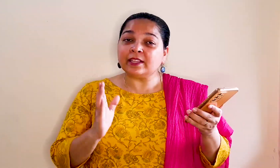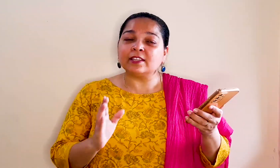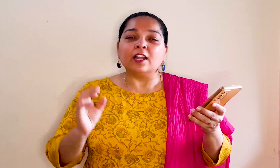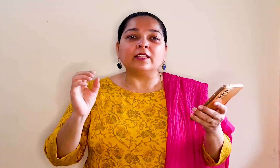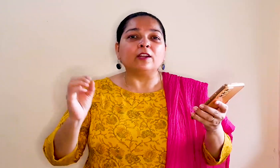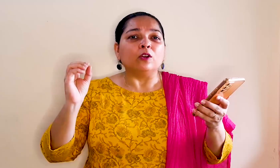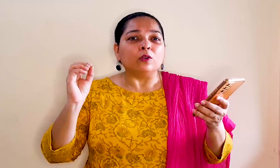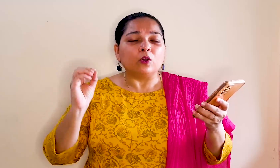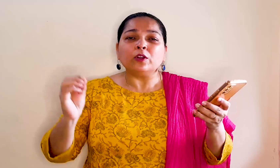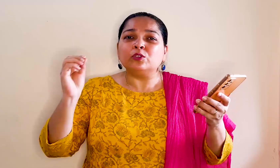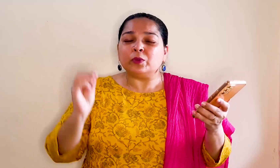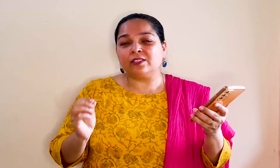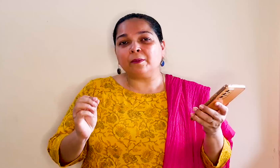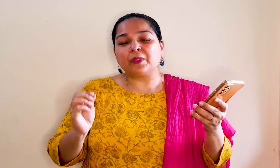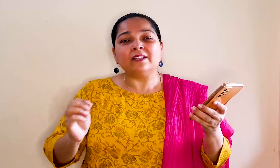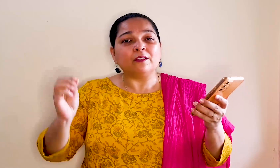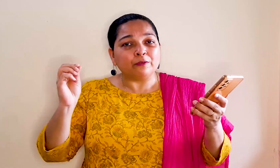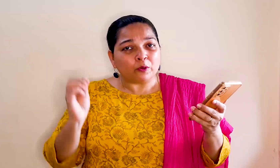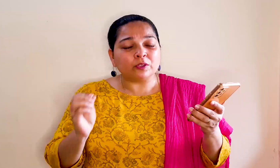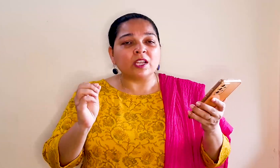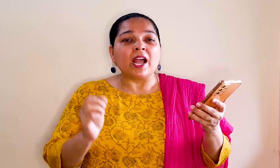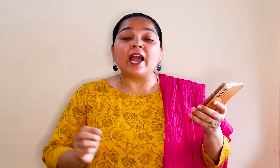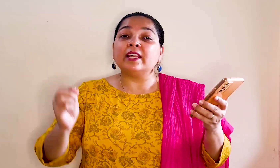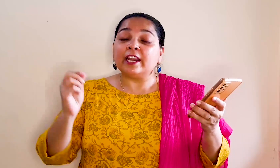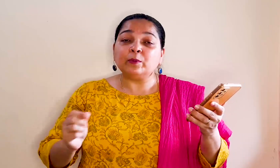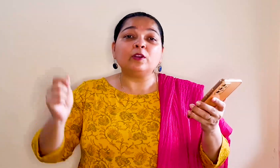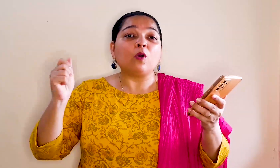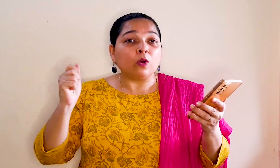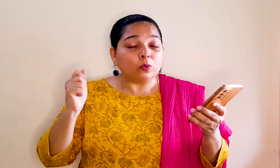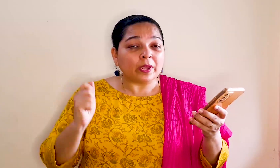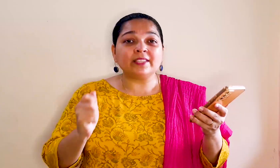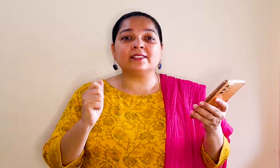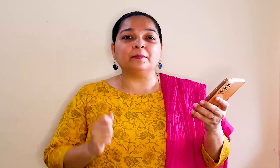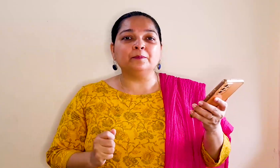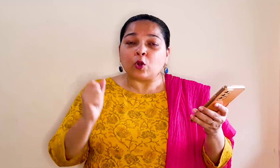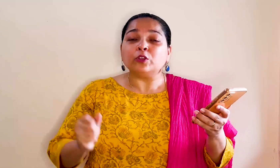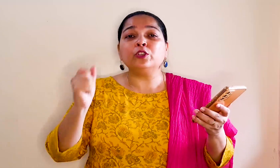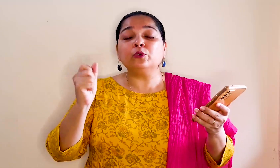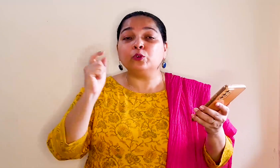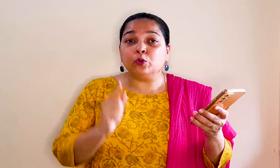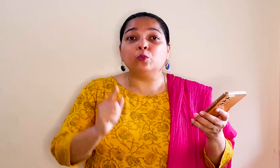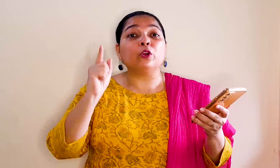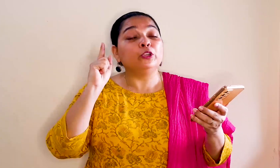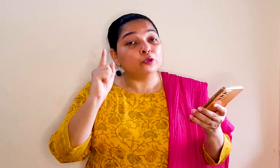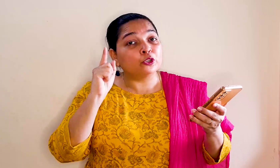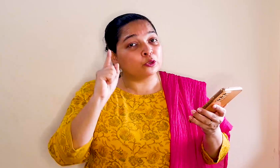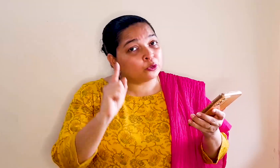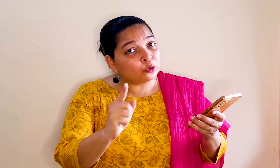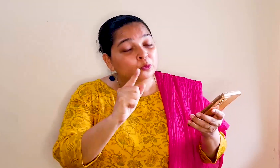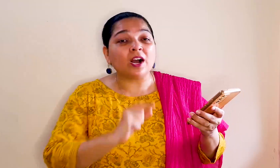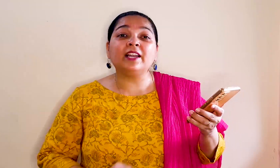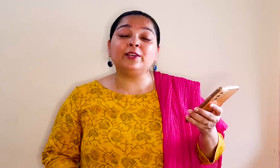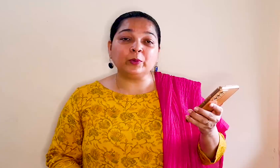that means that God's wisdom is a force and it will always cause you to do what you